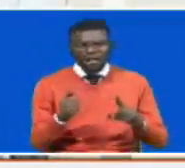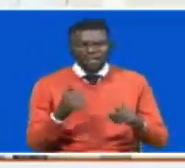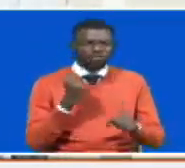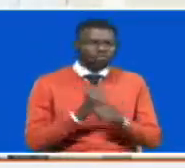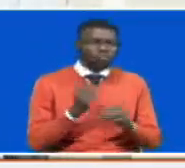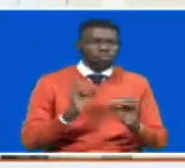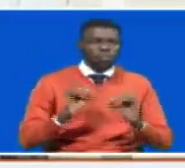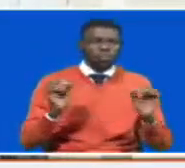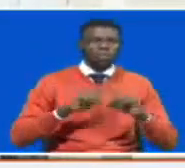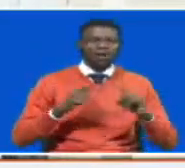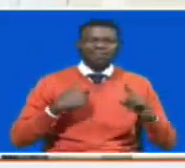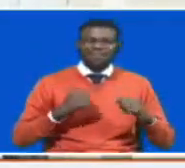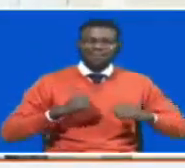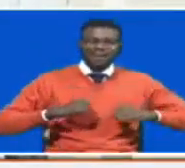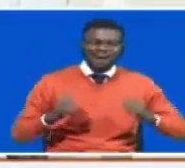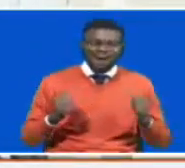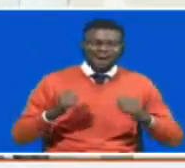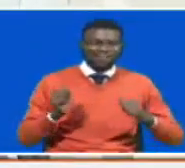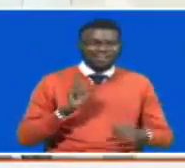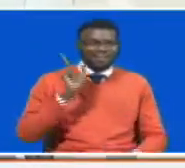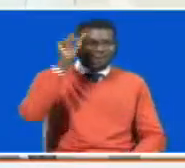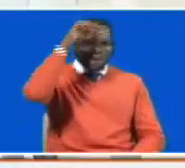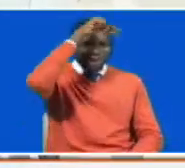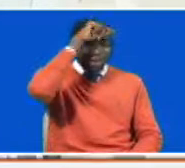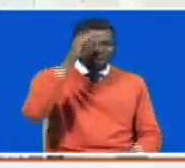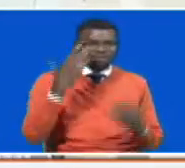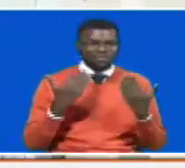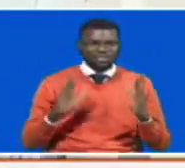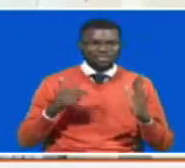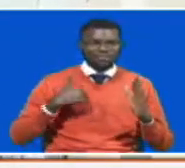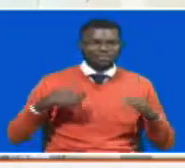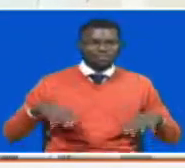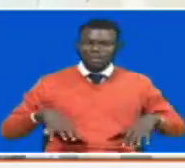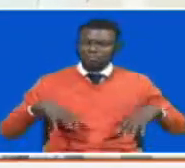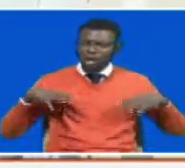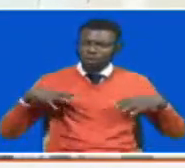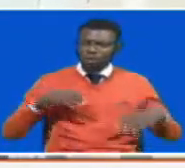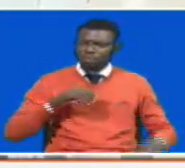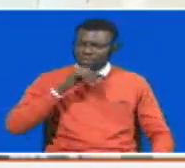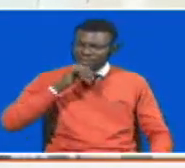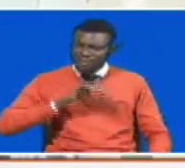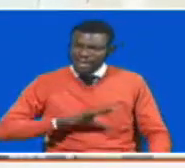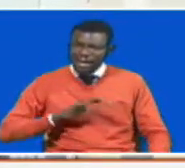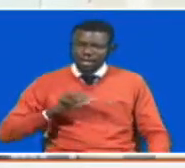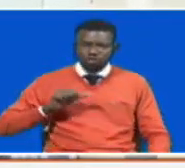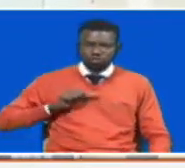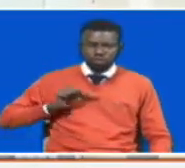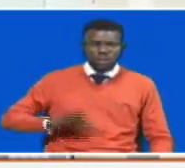happy. And I'm proud of that. So our sons and daughters,